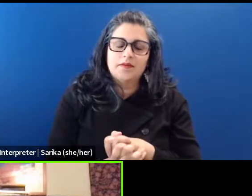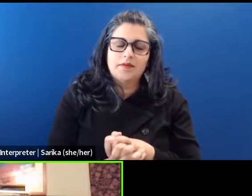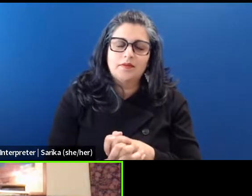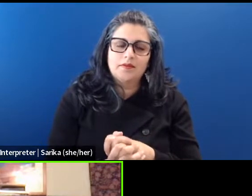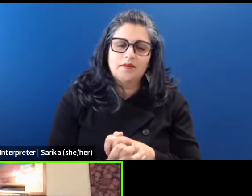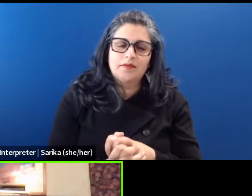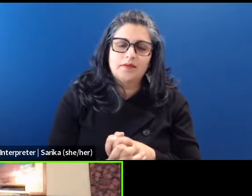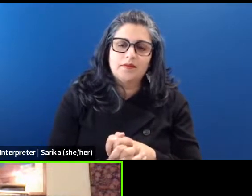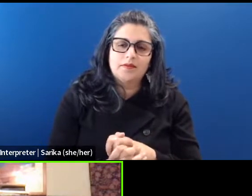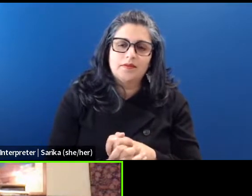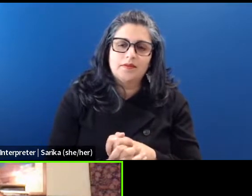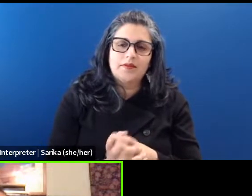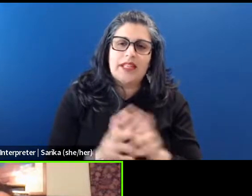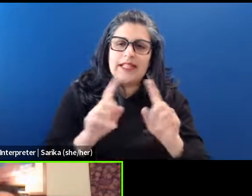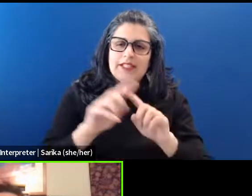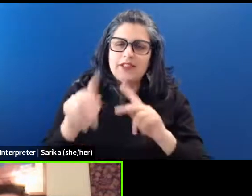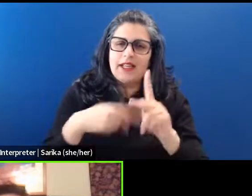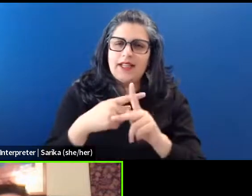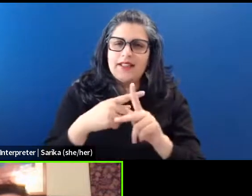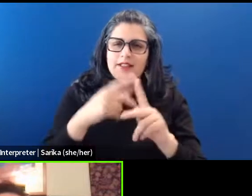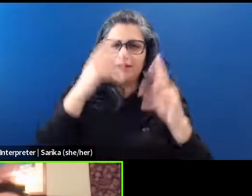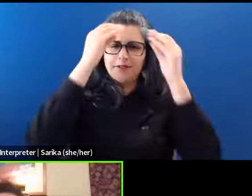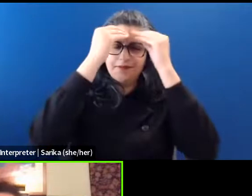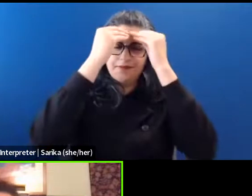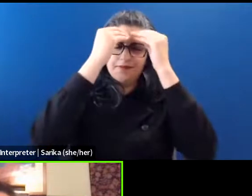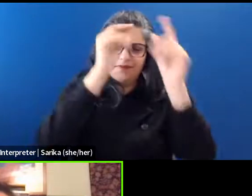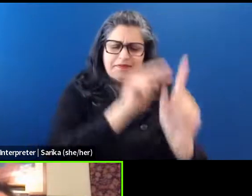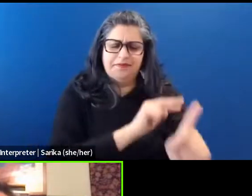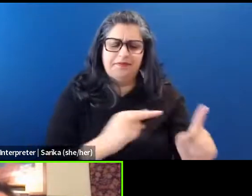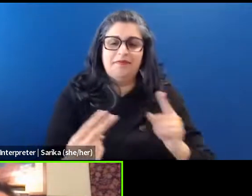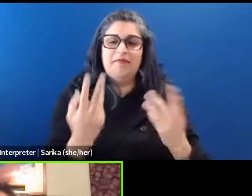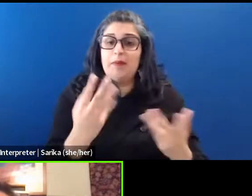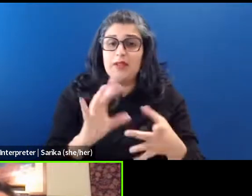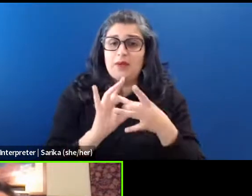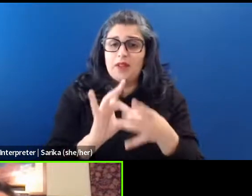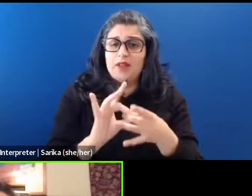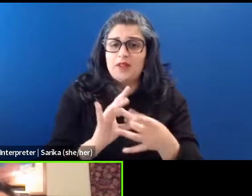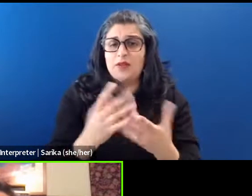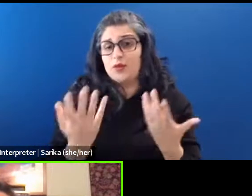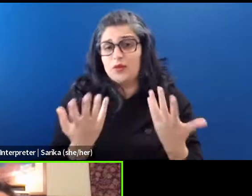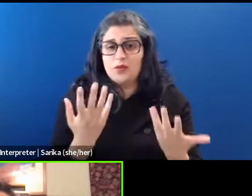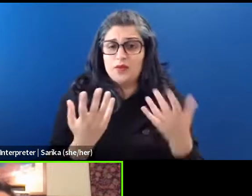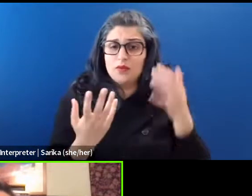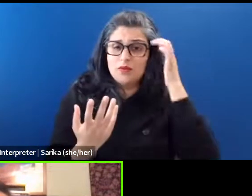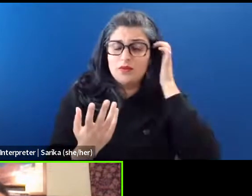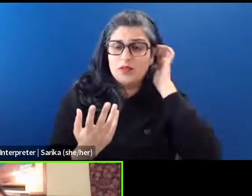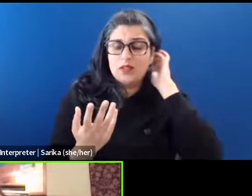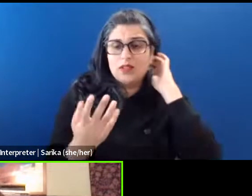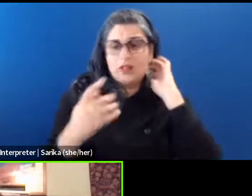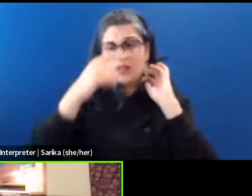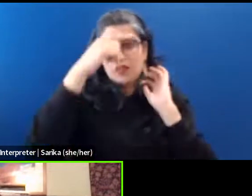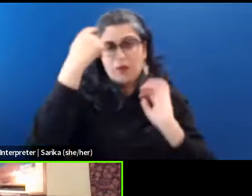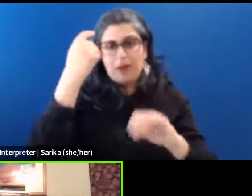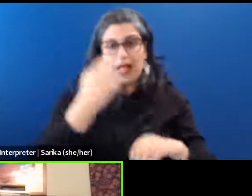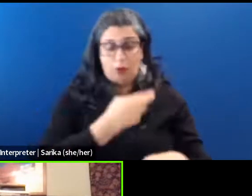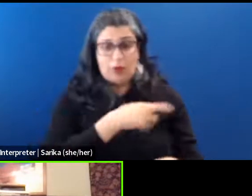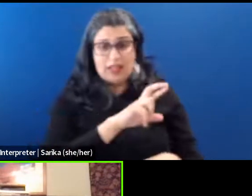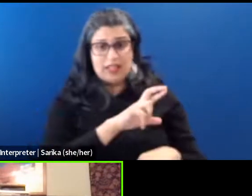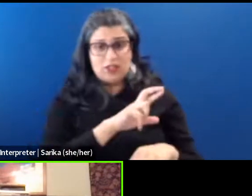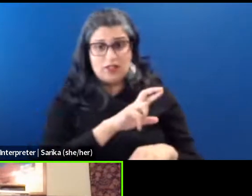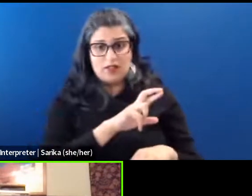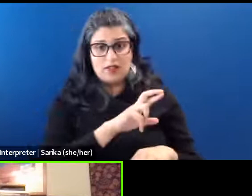it's a kind of different orientation that might have something to do with that Black religious tradition.